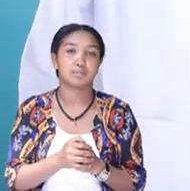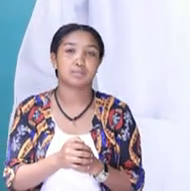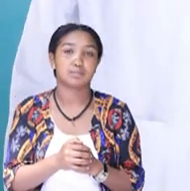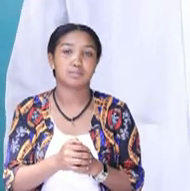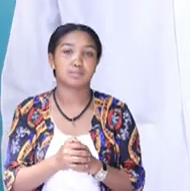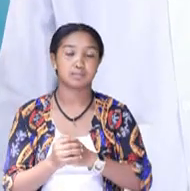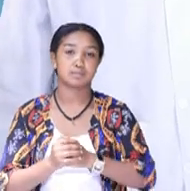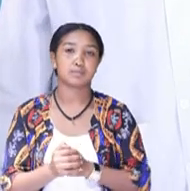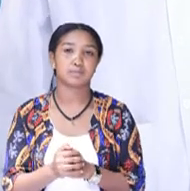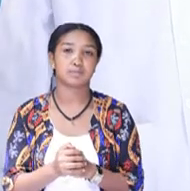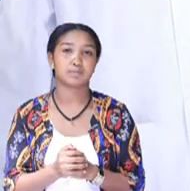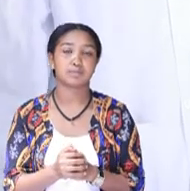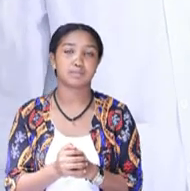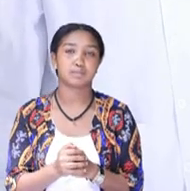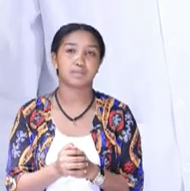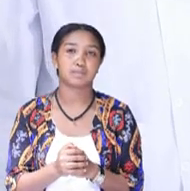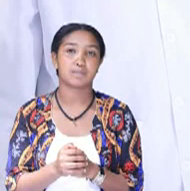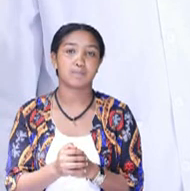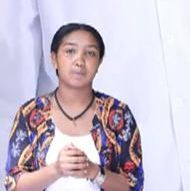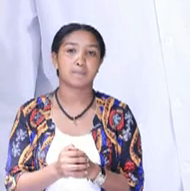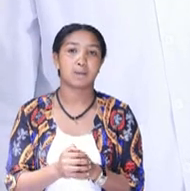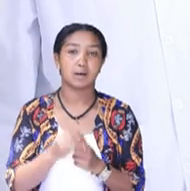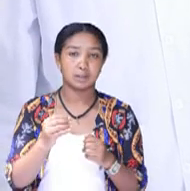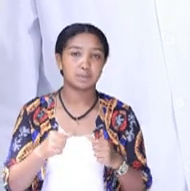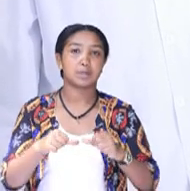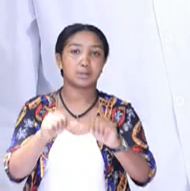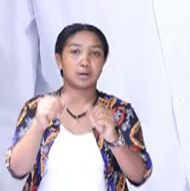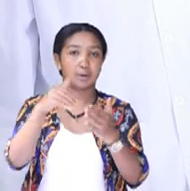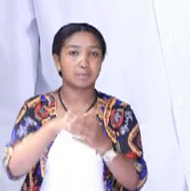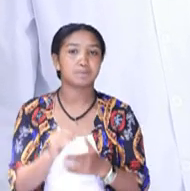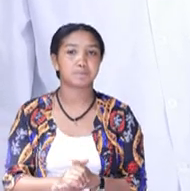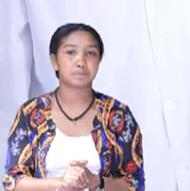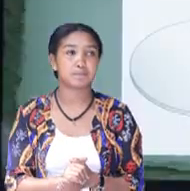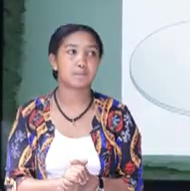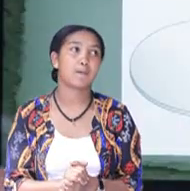expression for centripetal acceleration. Let's proceed again.